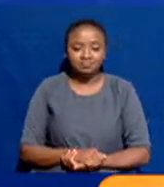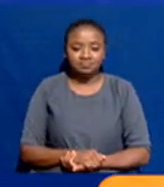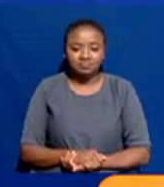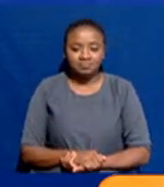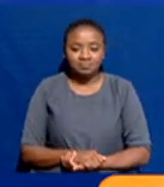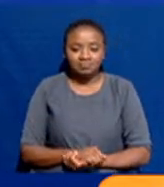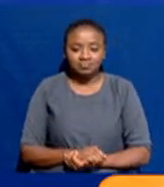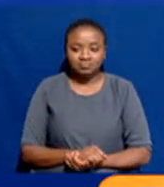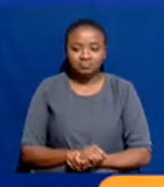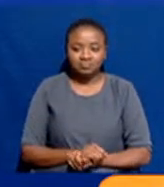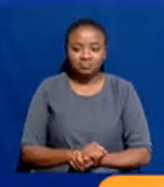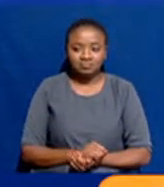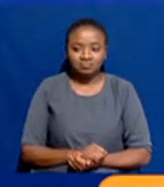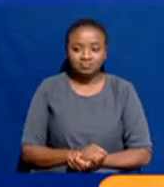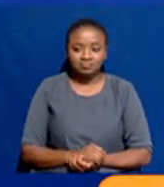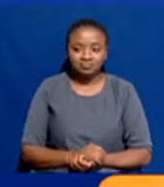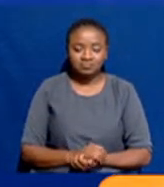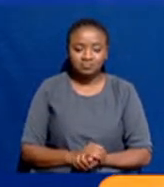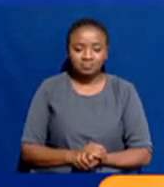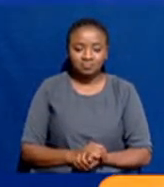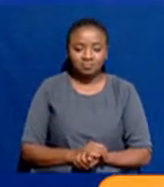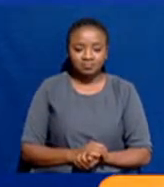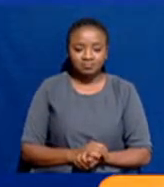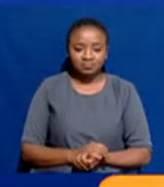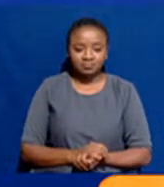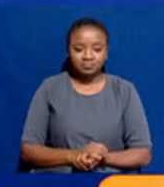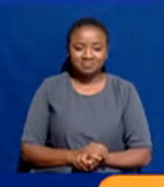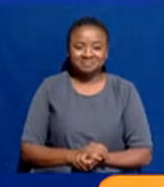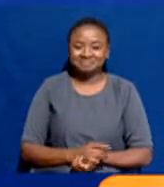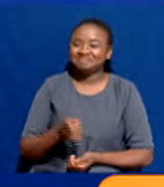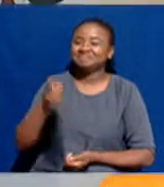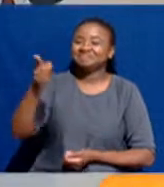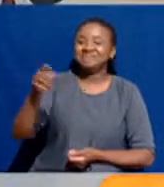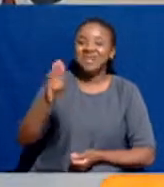capital offences, corruption and so on? Boniface.